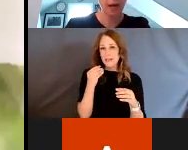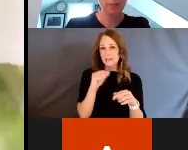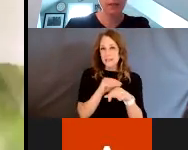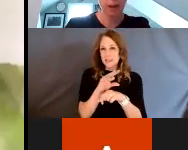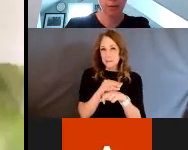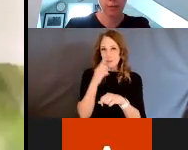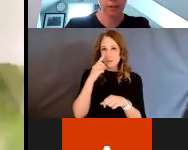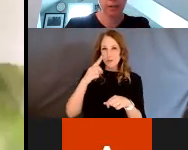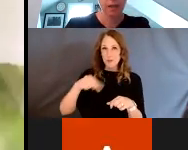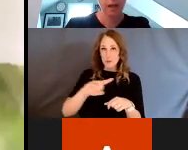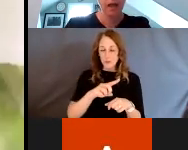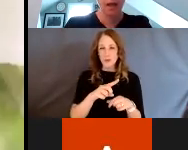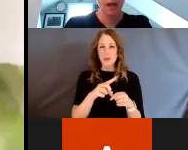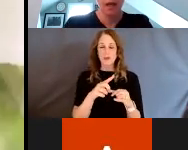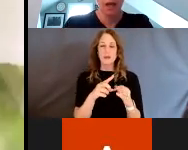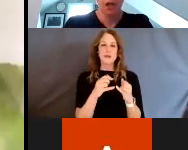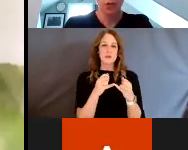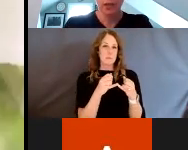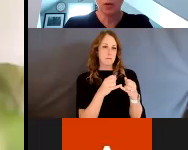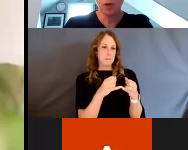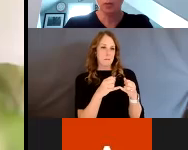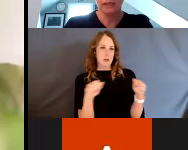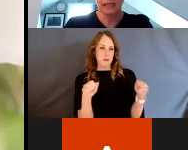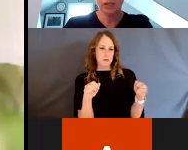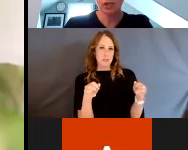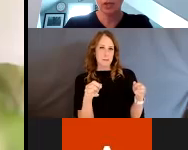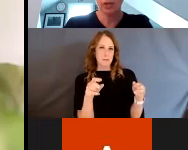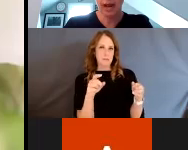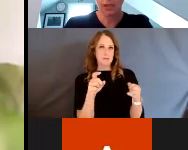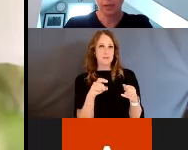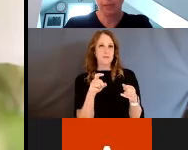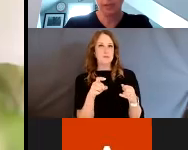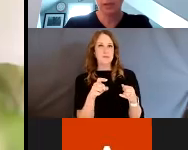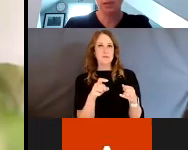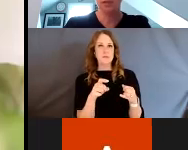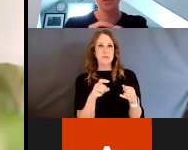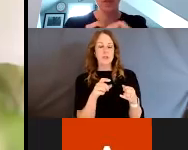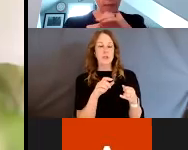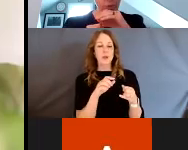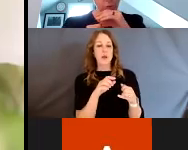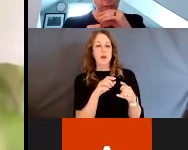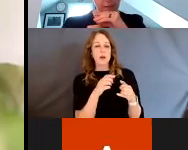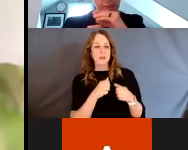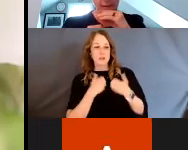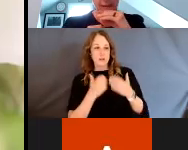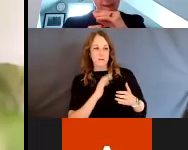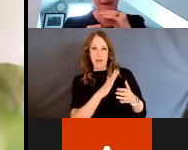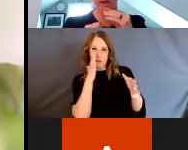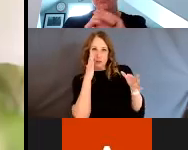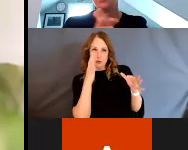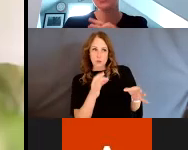is when it comes to boundaries, you really want to release your attachment to the survivor's